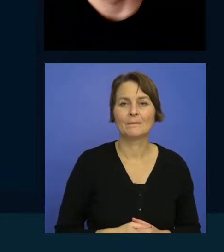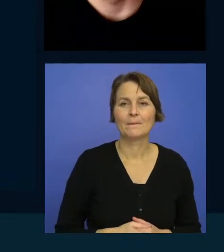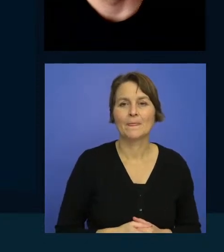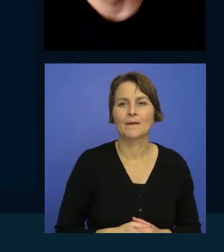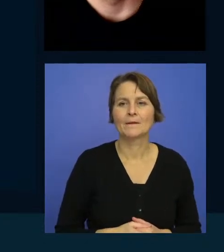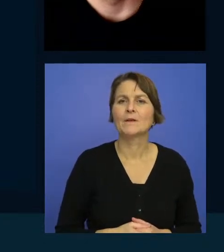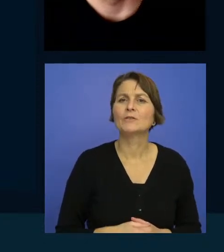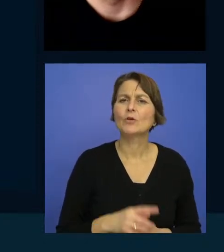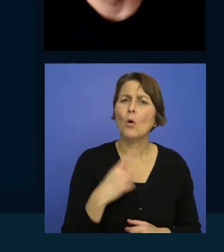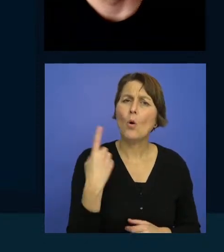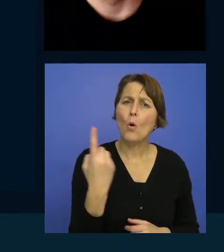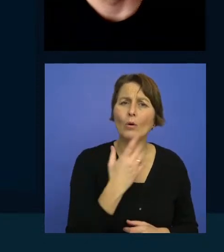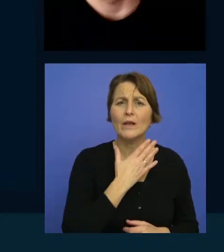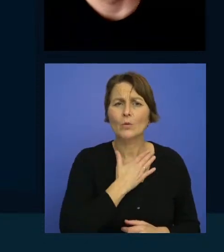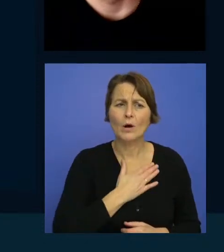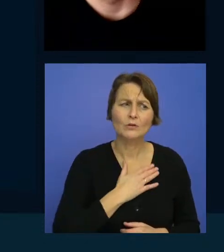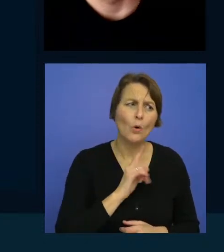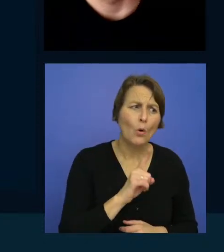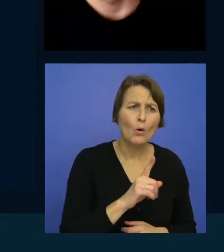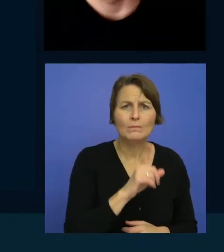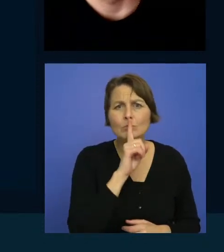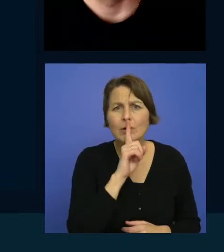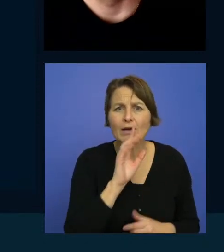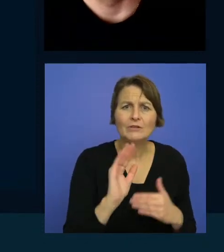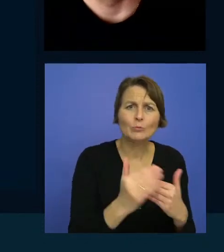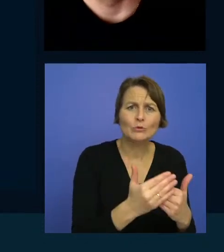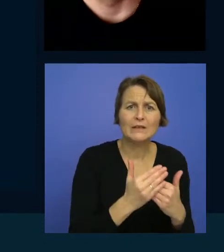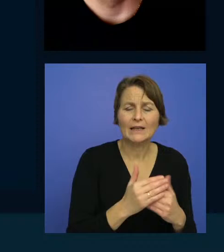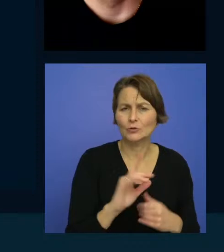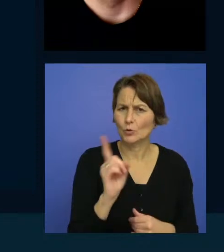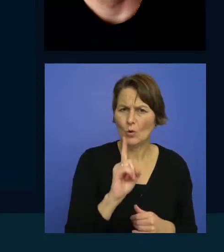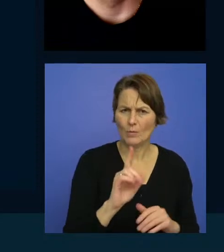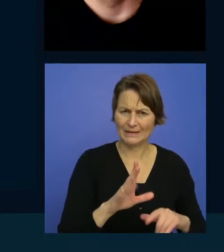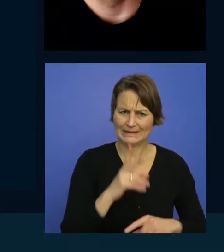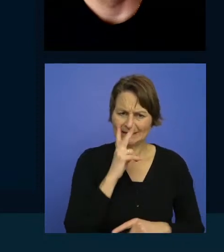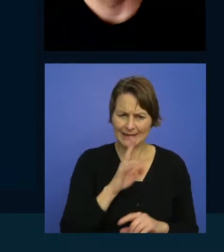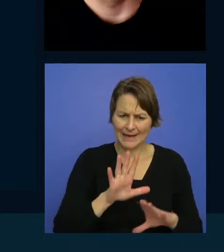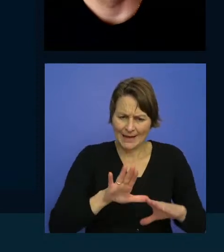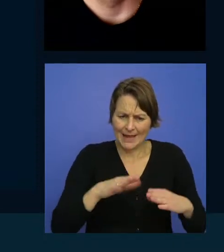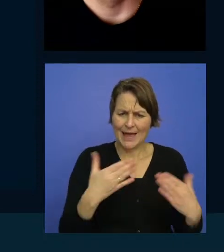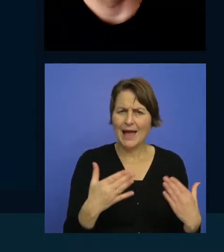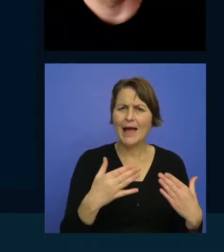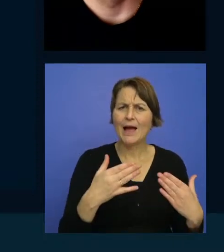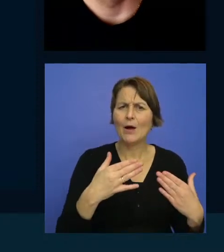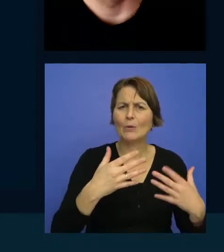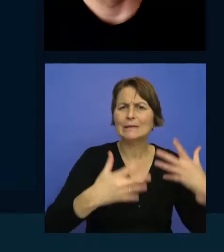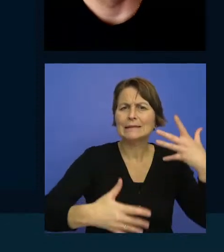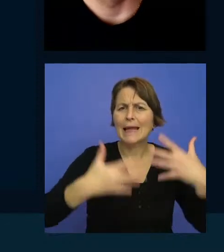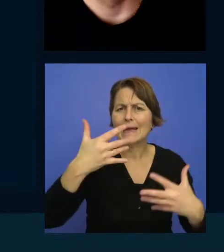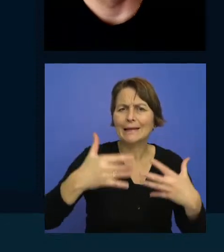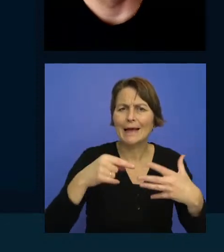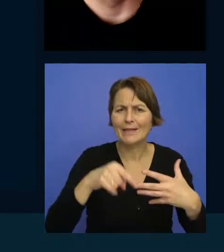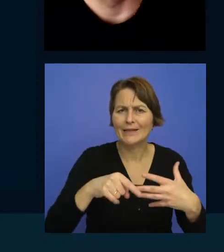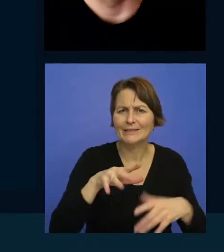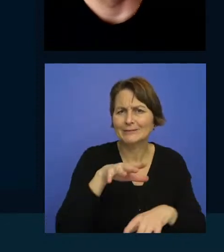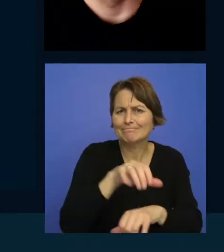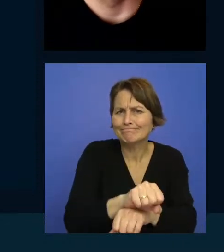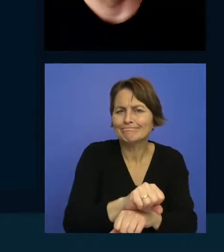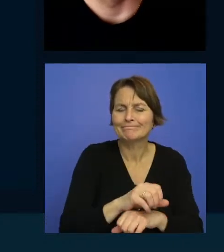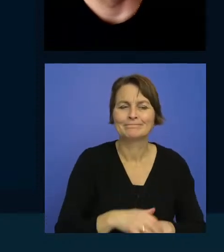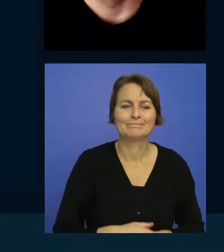privacy. We still want to be able to use the data. So let's look at how we're doing here. In this case, you can see